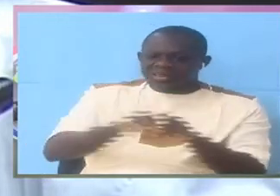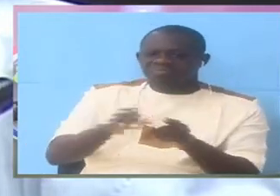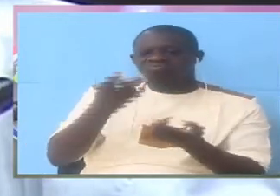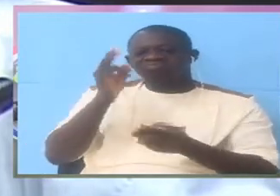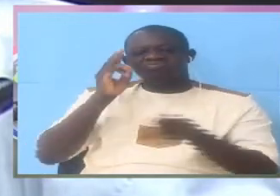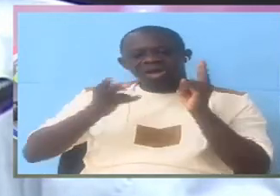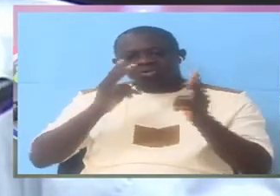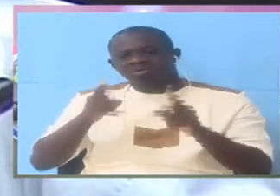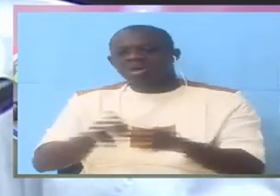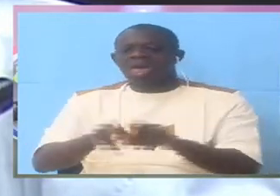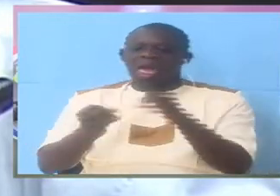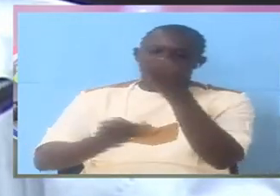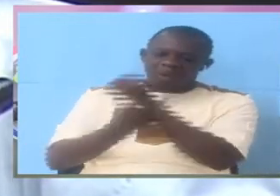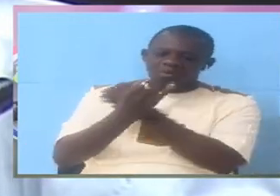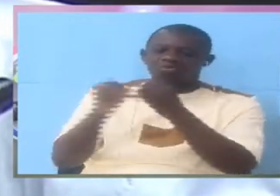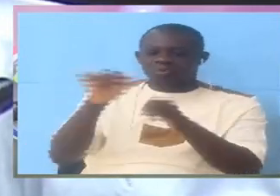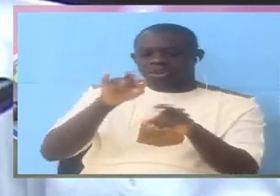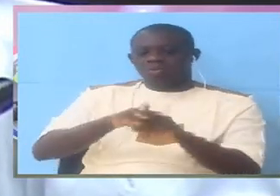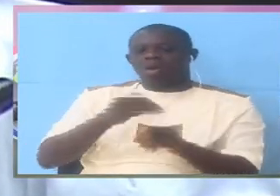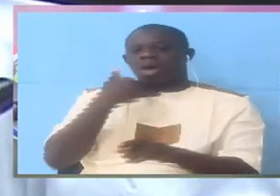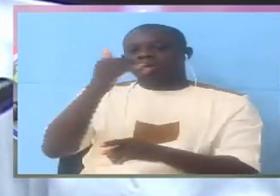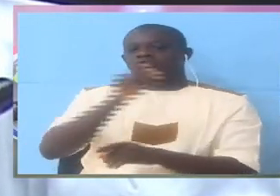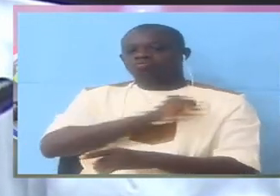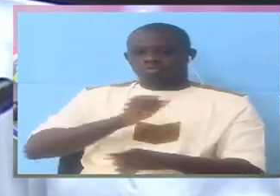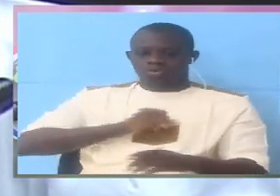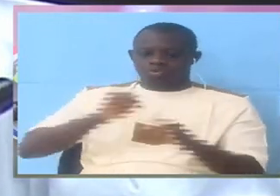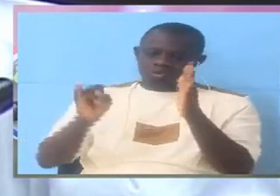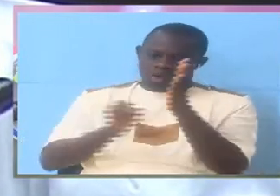that we are asked to look into.